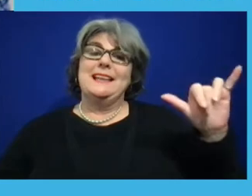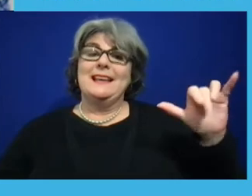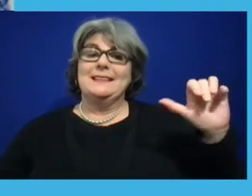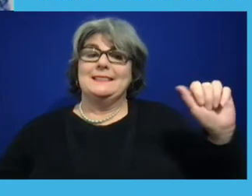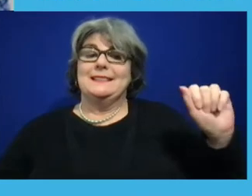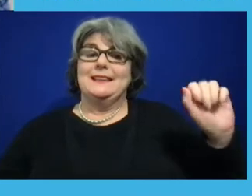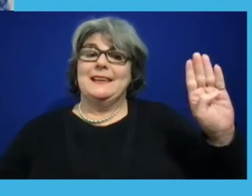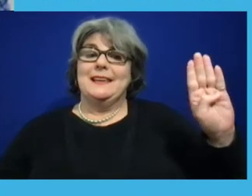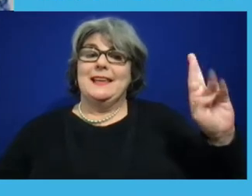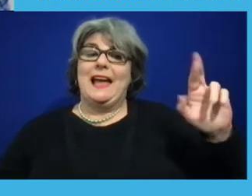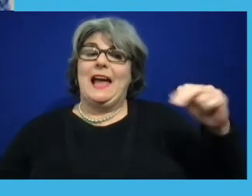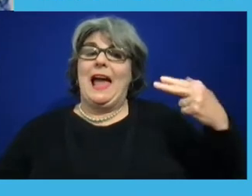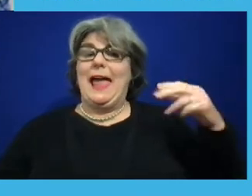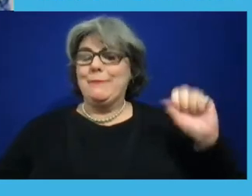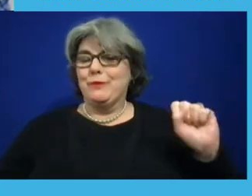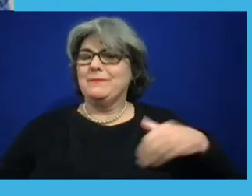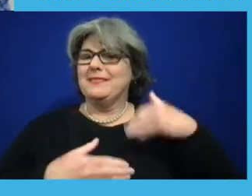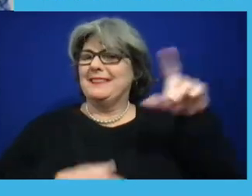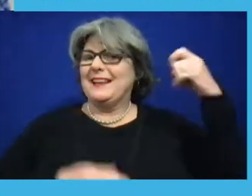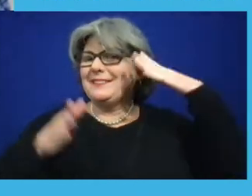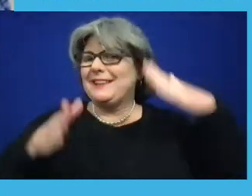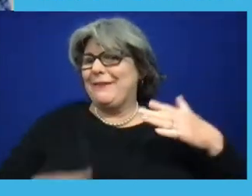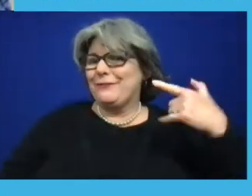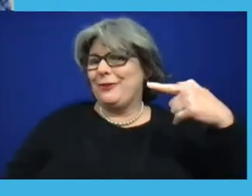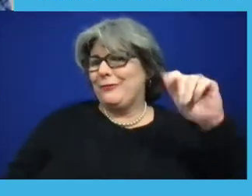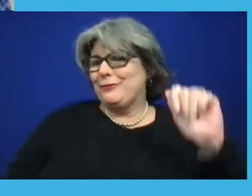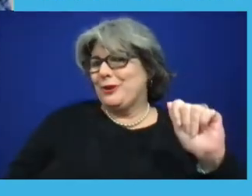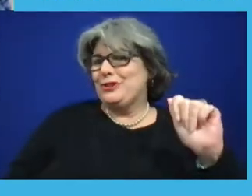and the next governor of Georgia, Stacey Abrams.